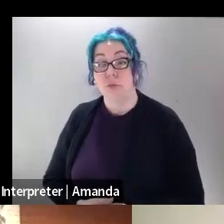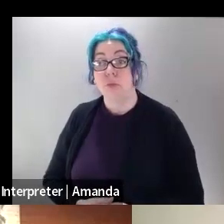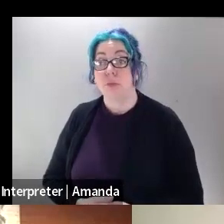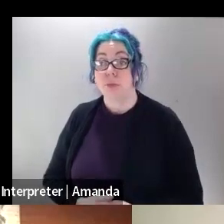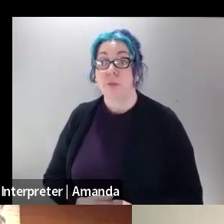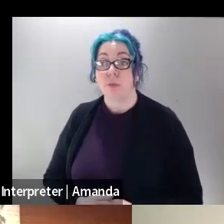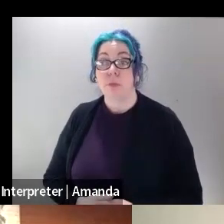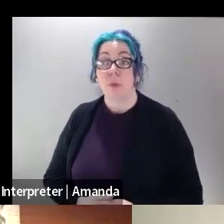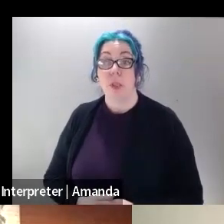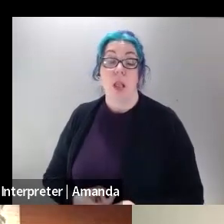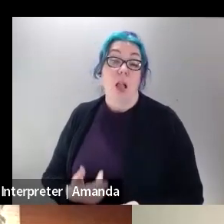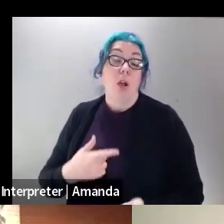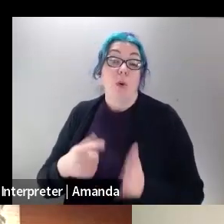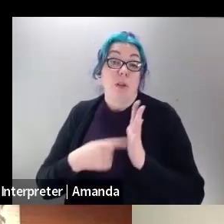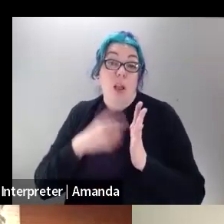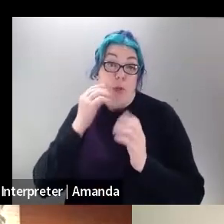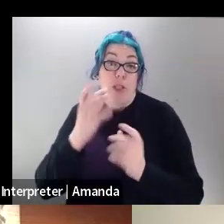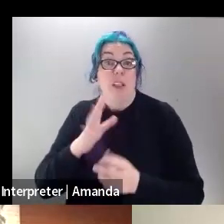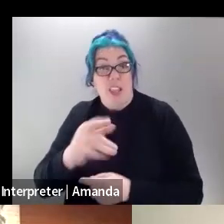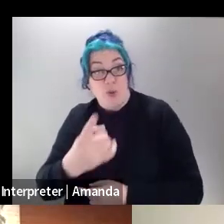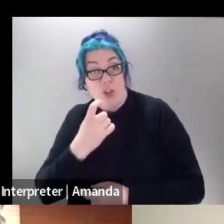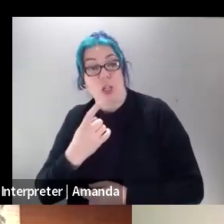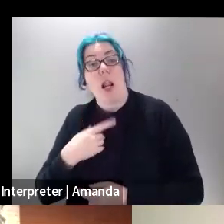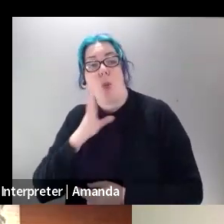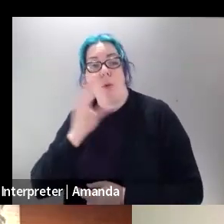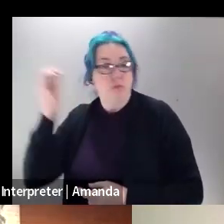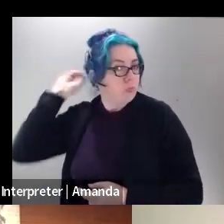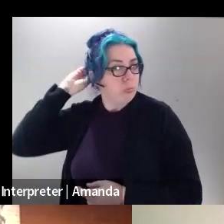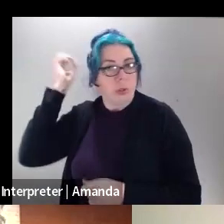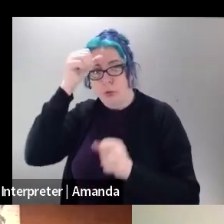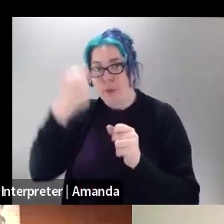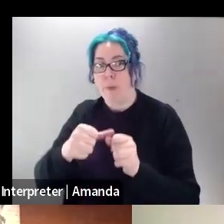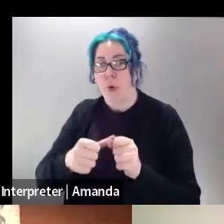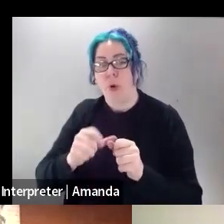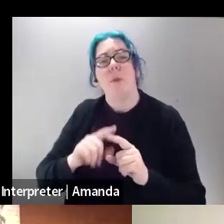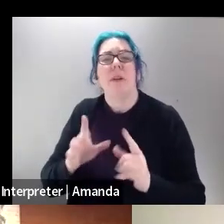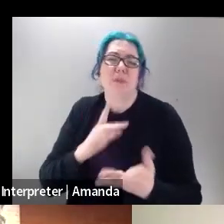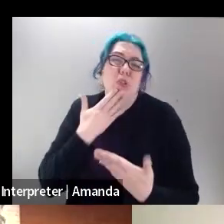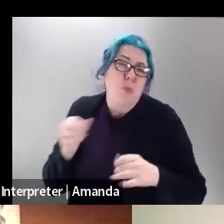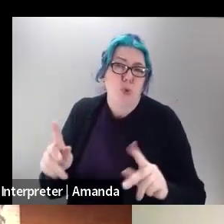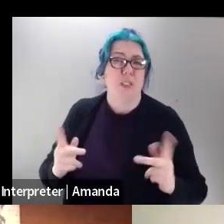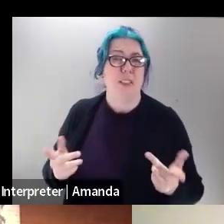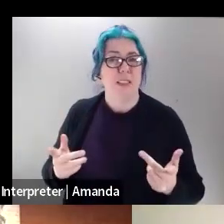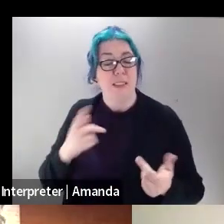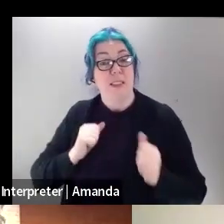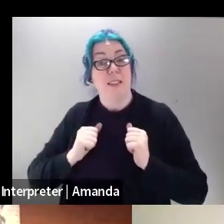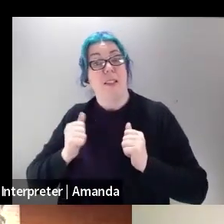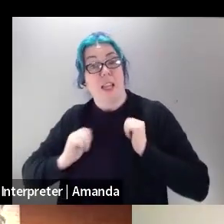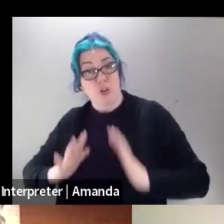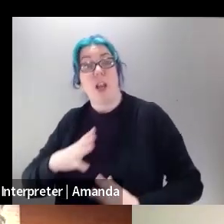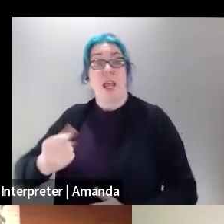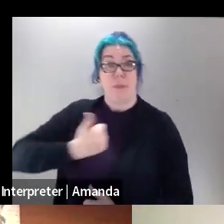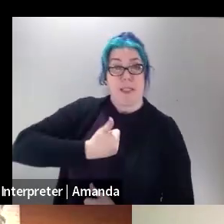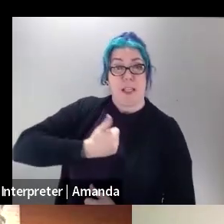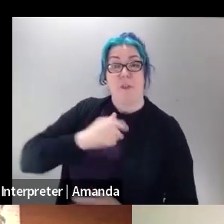Or that I'll take note of your questions. But that is the opportunity in those one-on-ones for the actor, for me to allow them